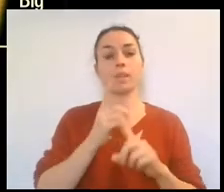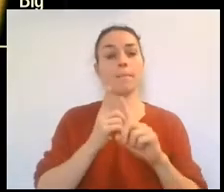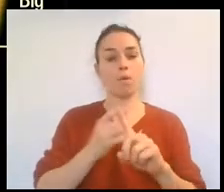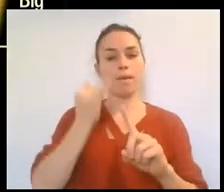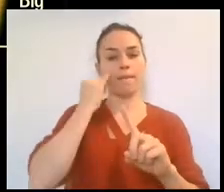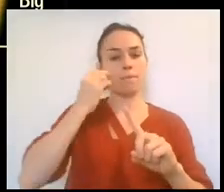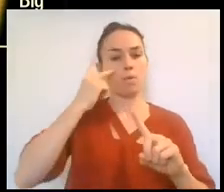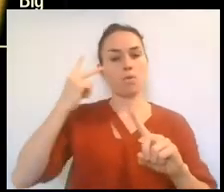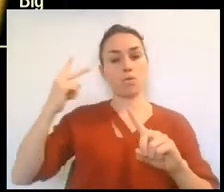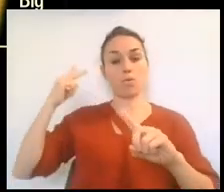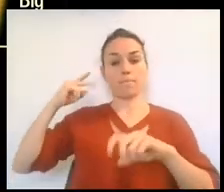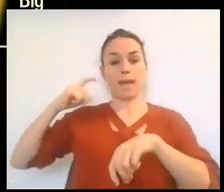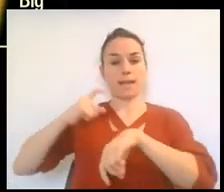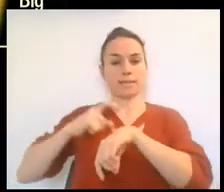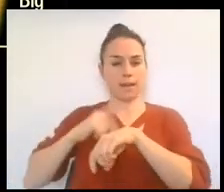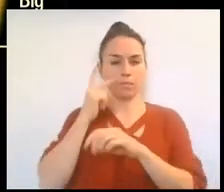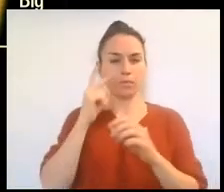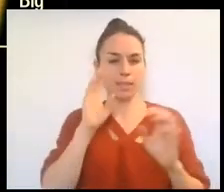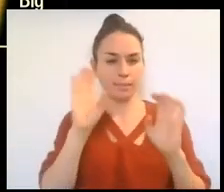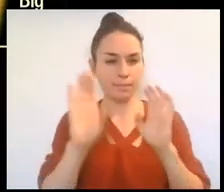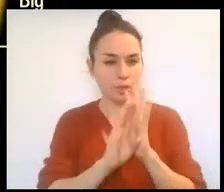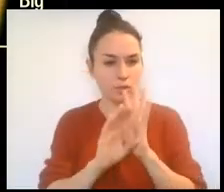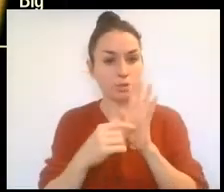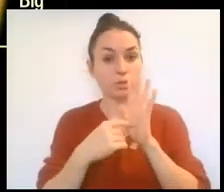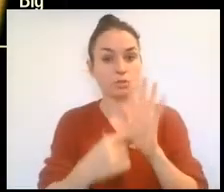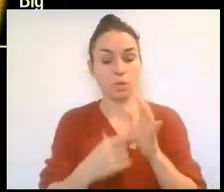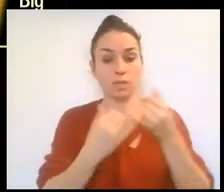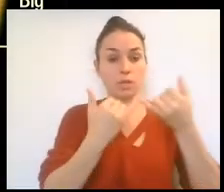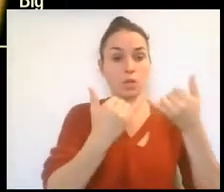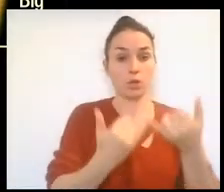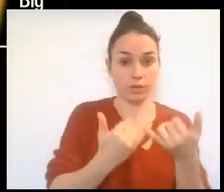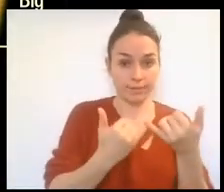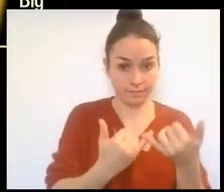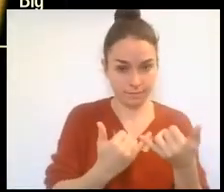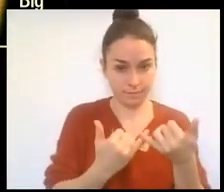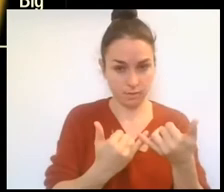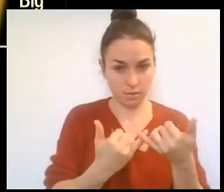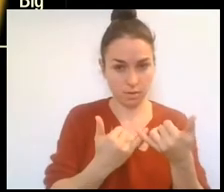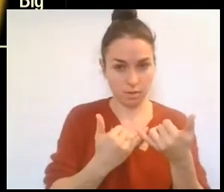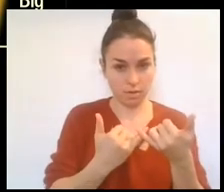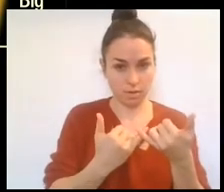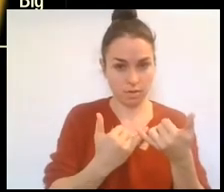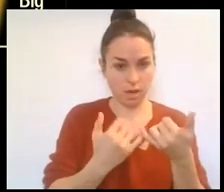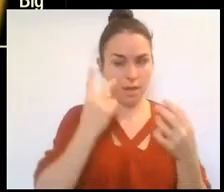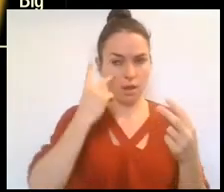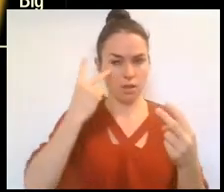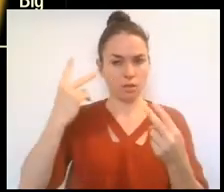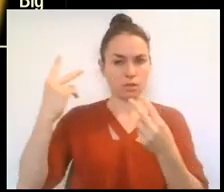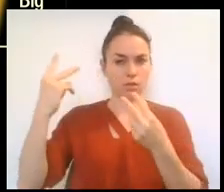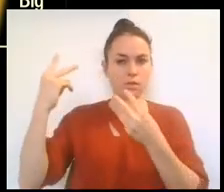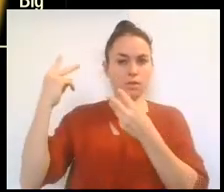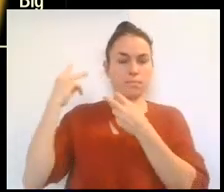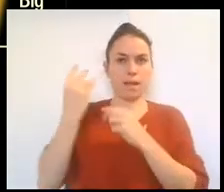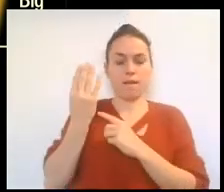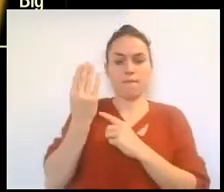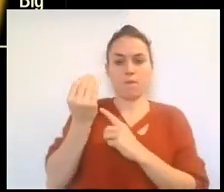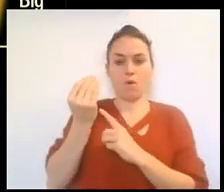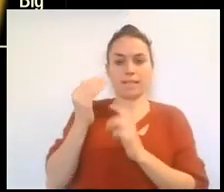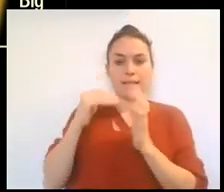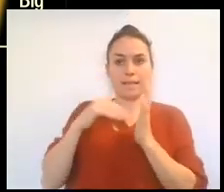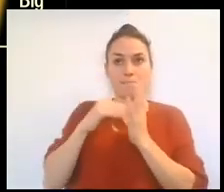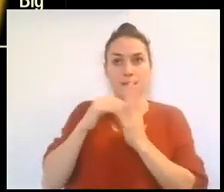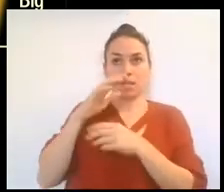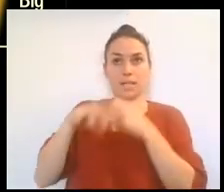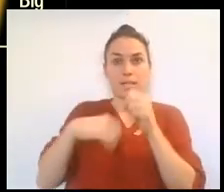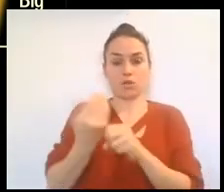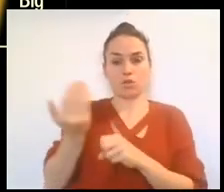graphic here that represents looking back from the present time out 14 billion years ago to the time of the Big Bang,